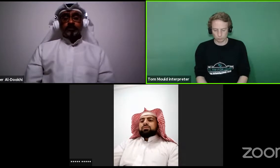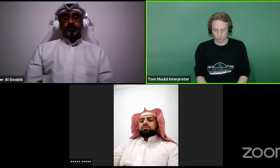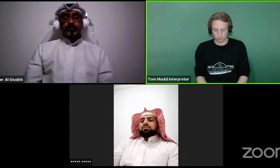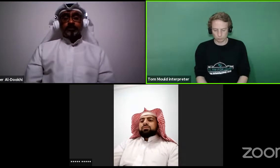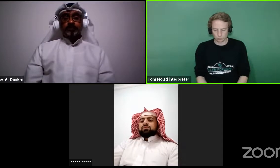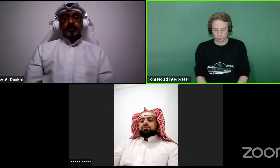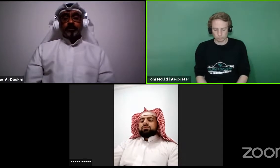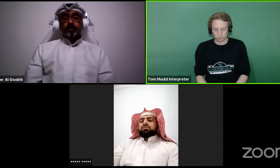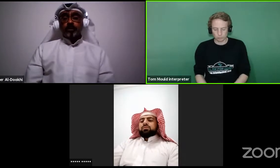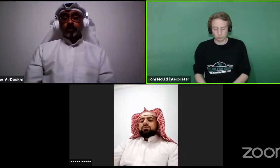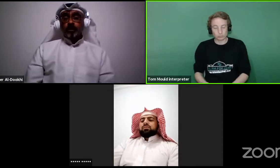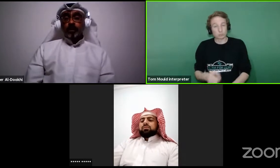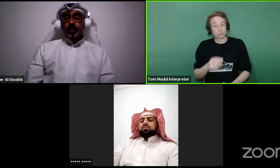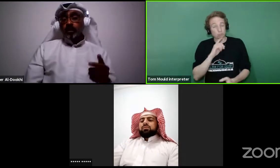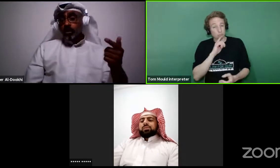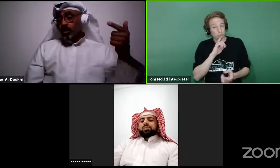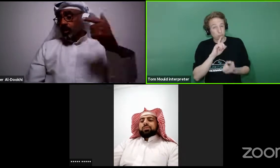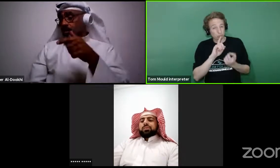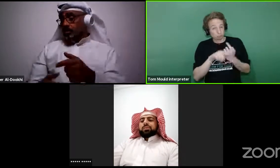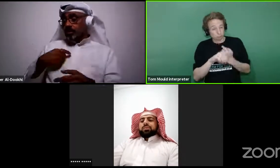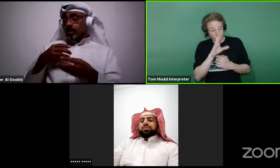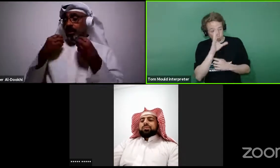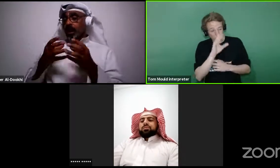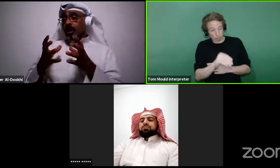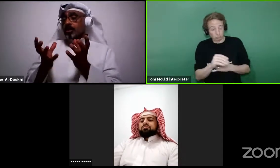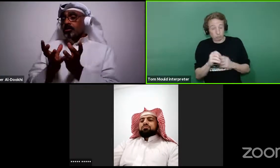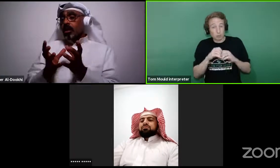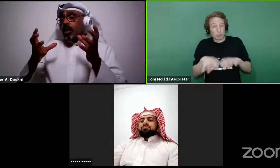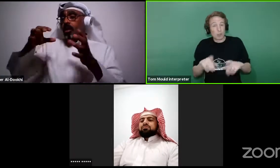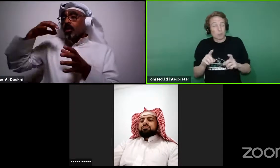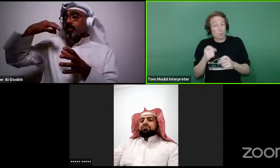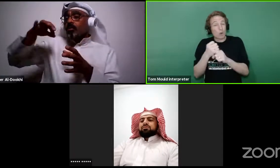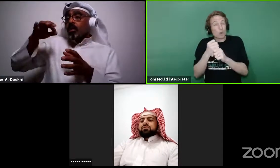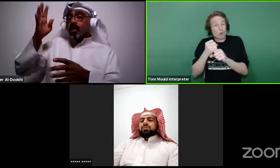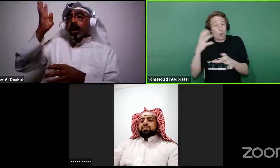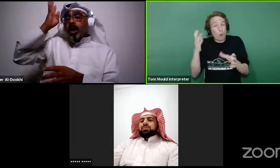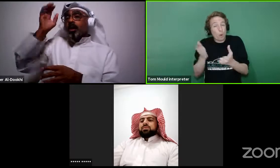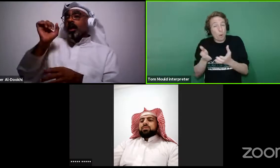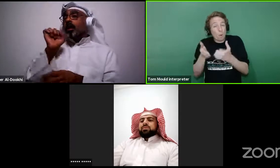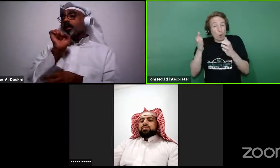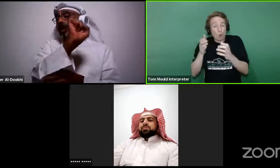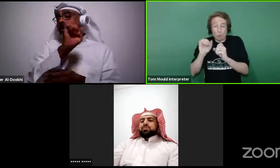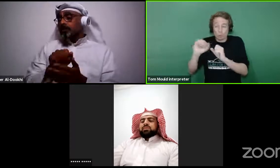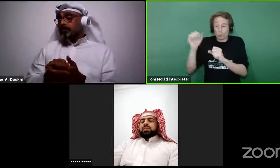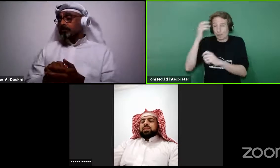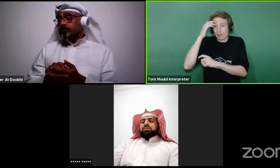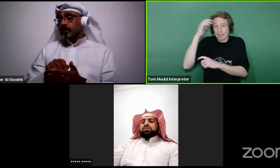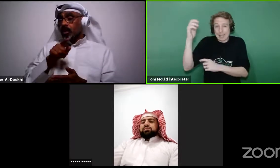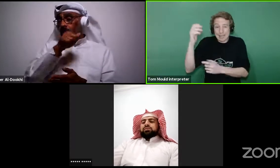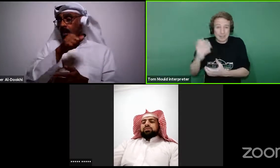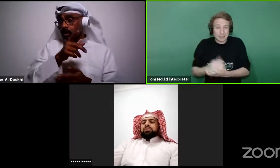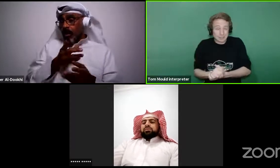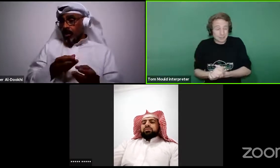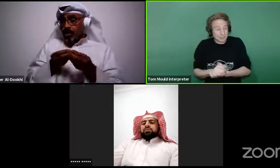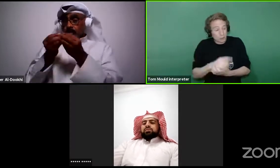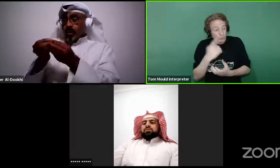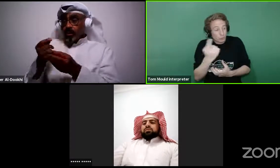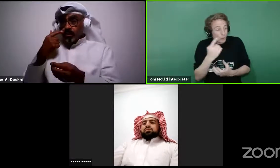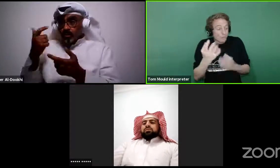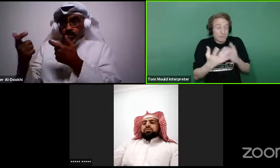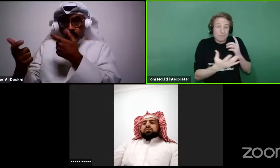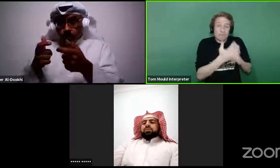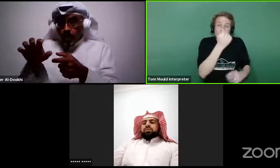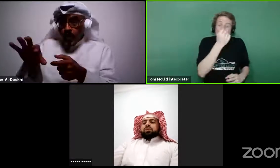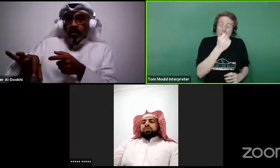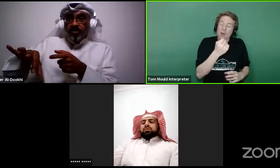They said, We have lost the golden bowl of the king, and for him who produces it is the reward of a camel